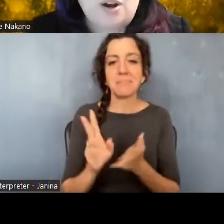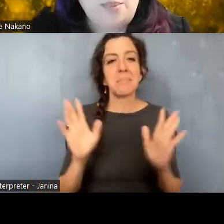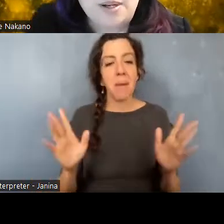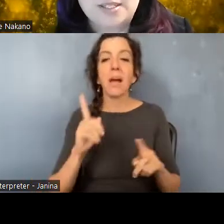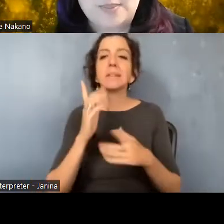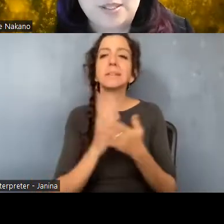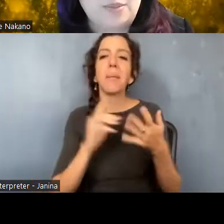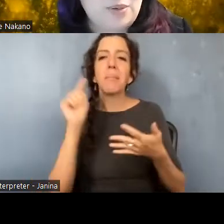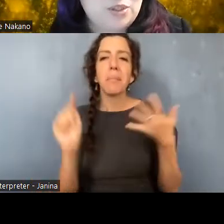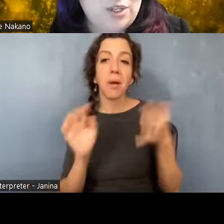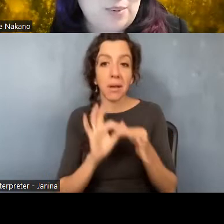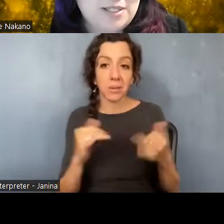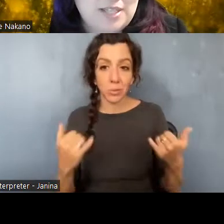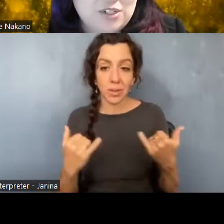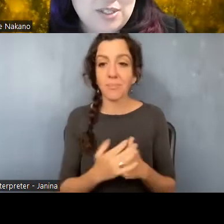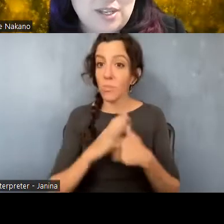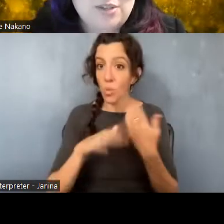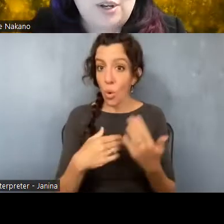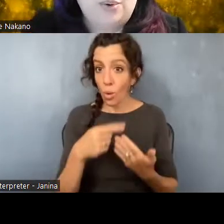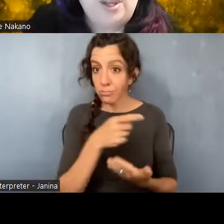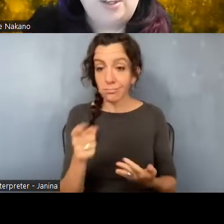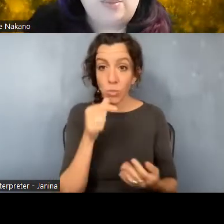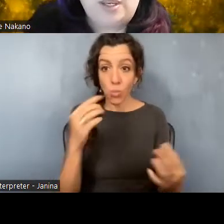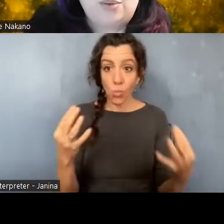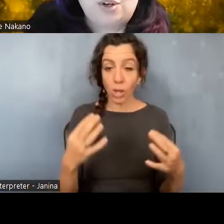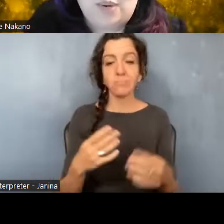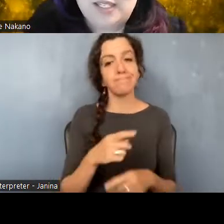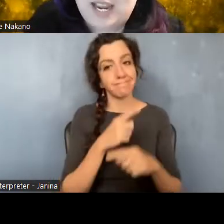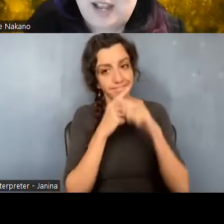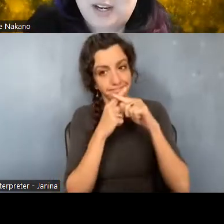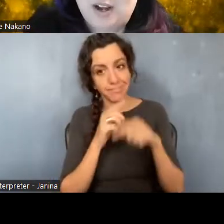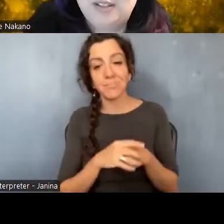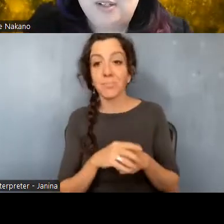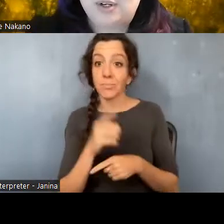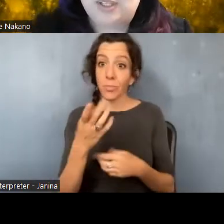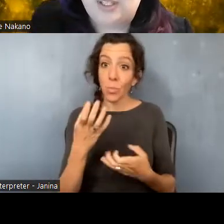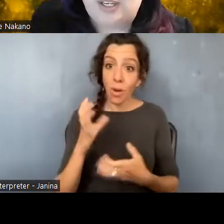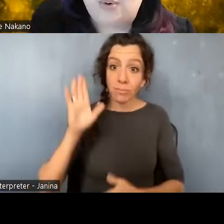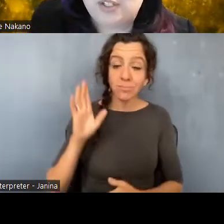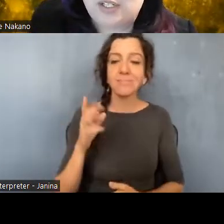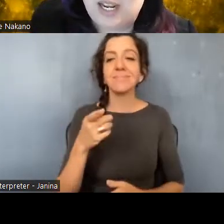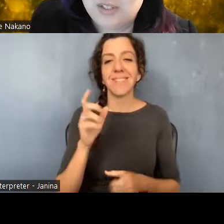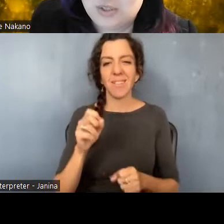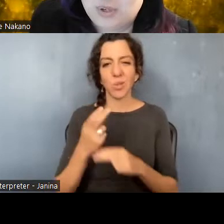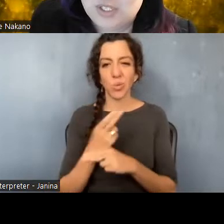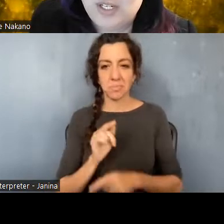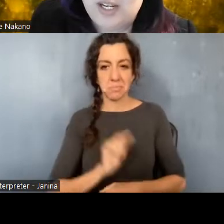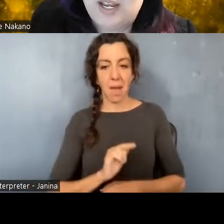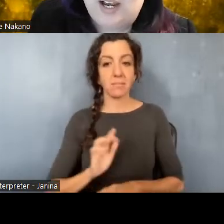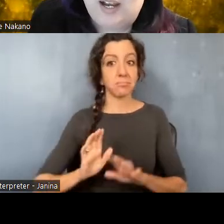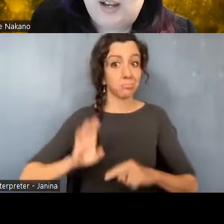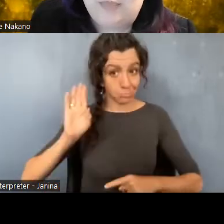logistics, all participants are muted during the presentations. So you may use your raise hand icon during the question and answer